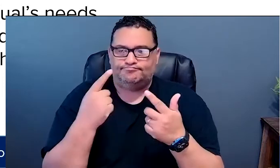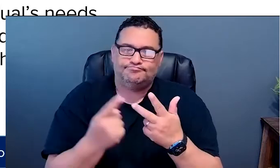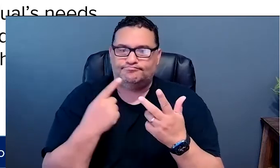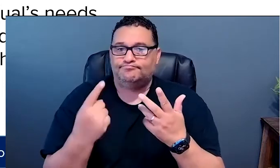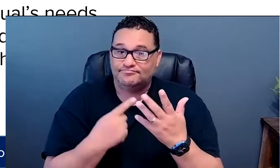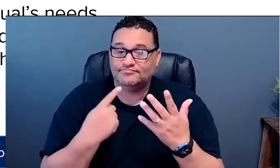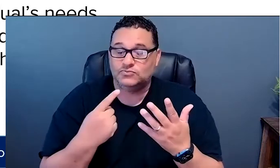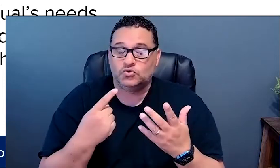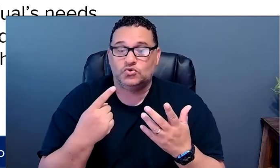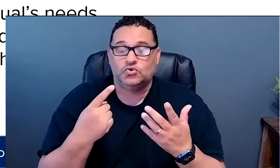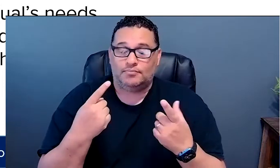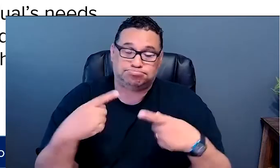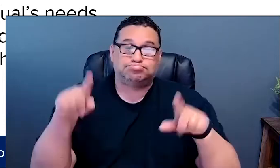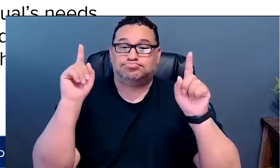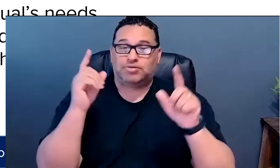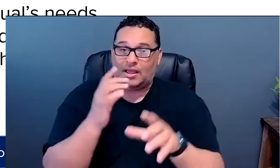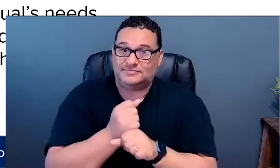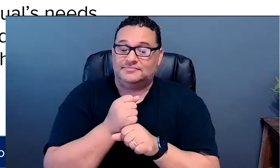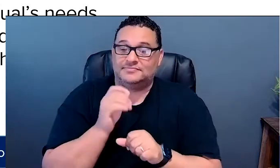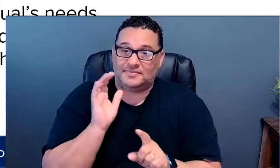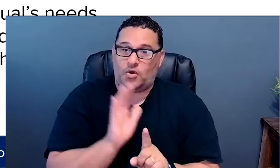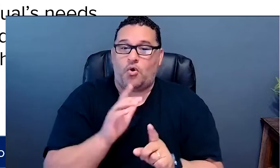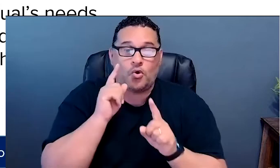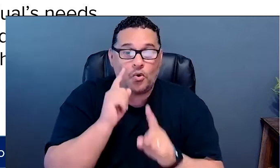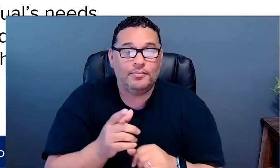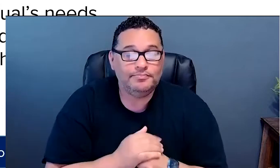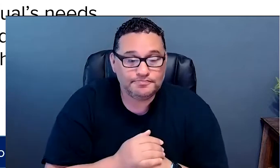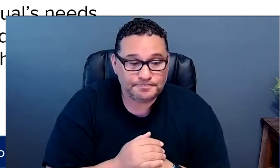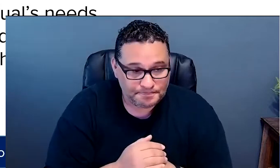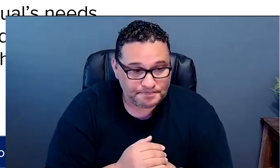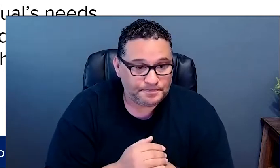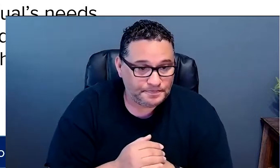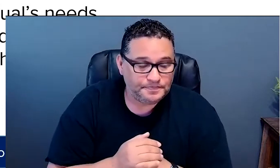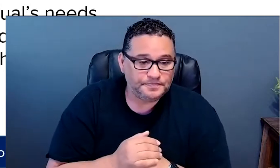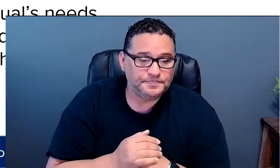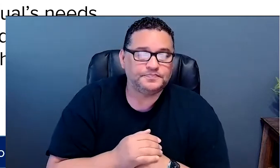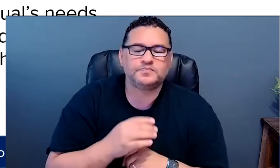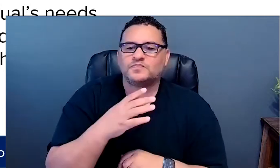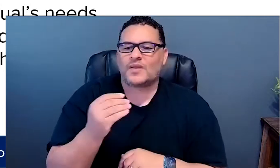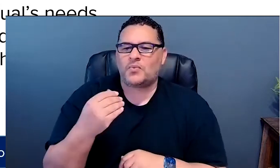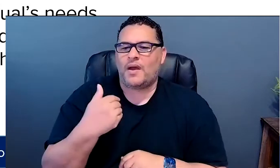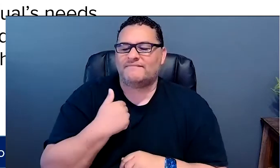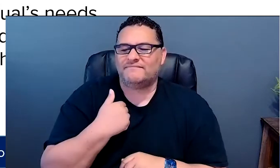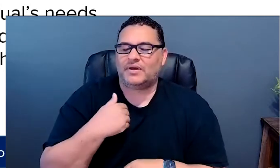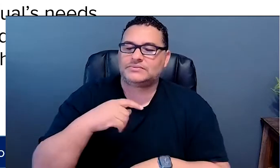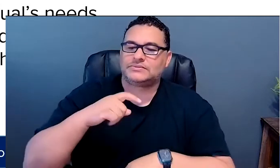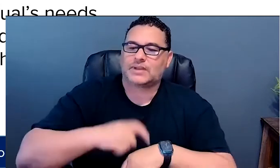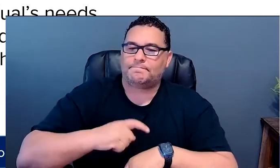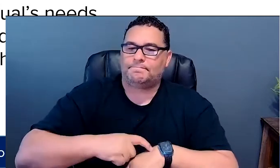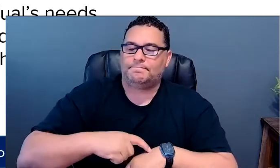and then give approximate timelines